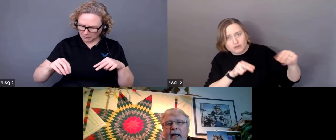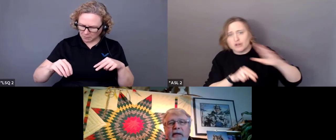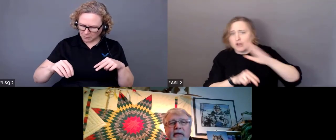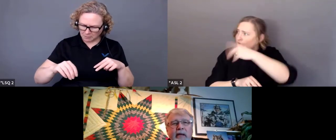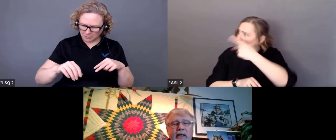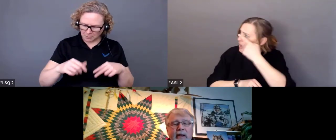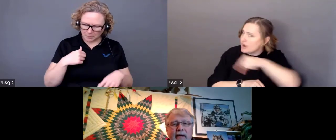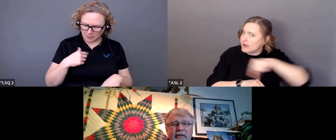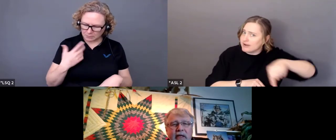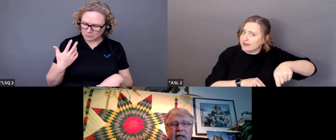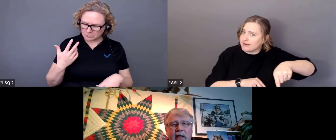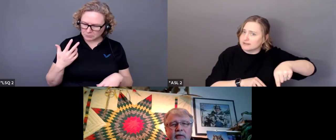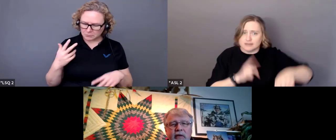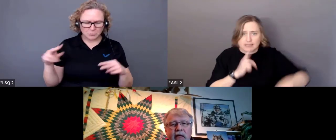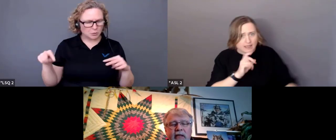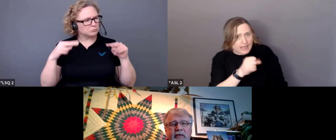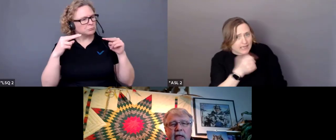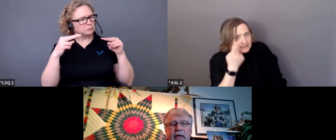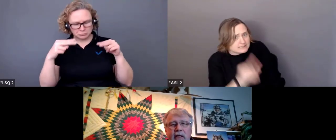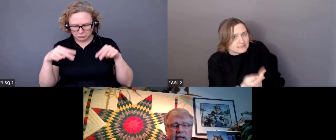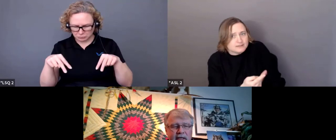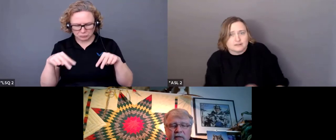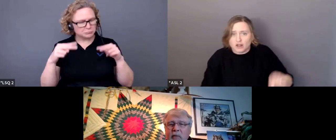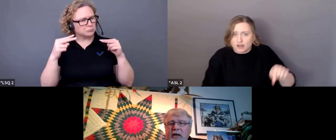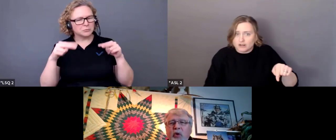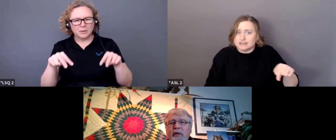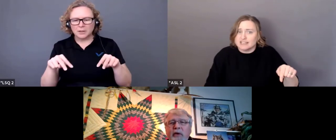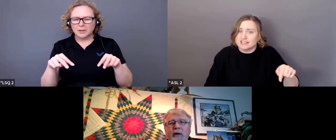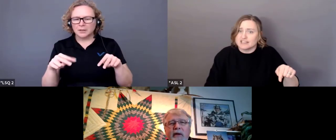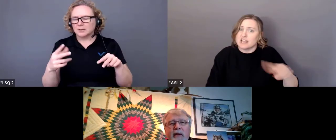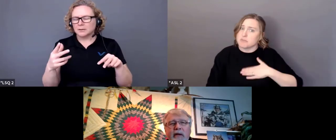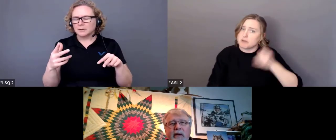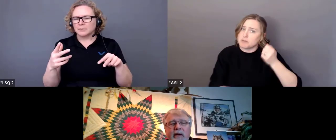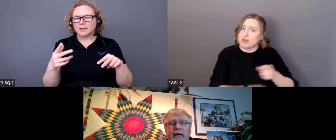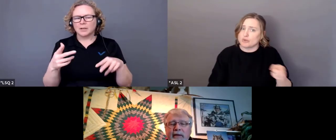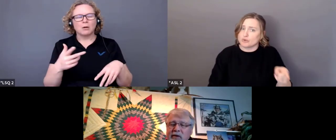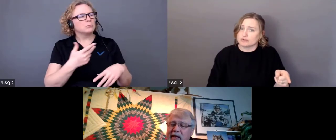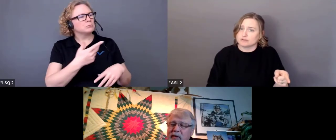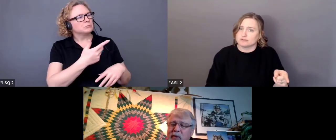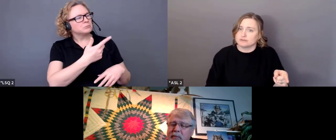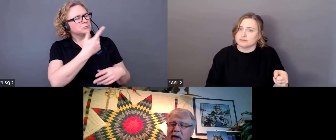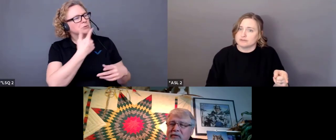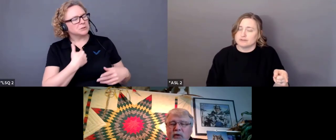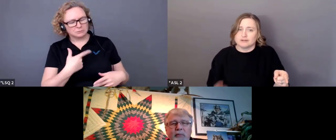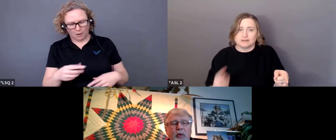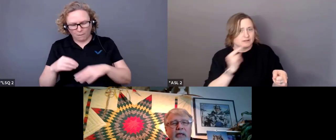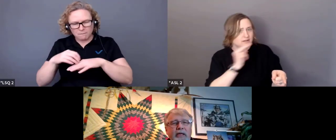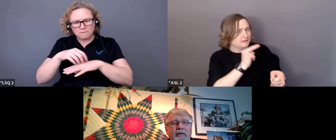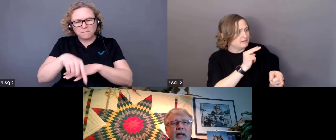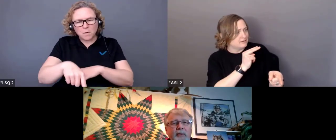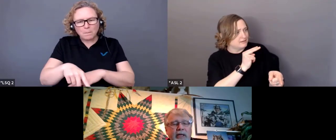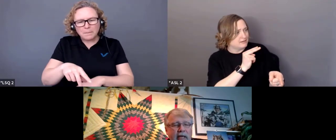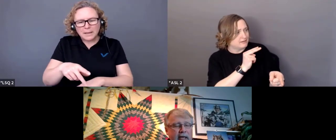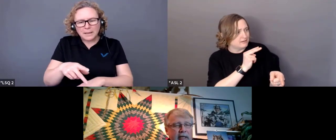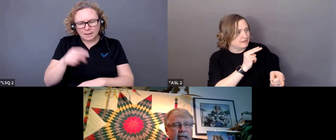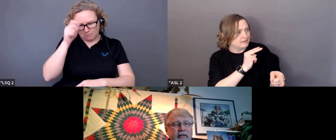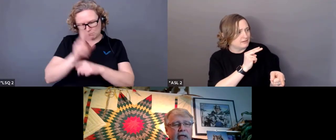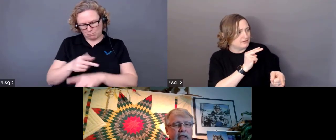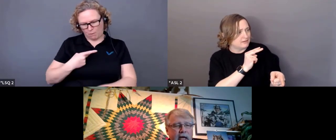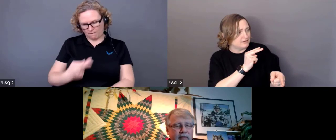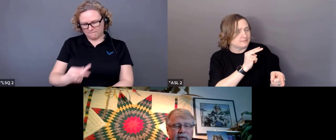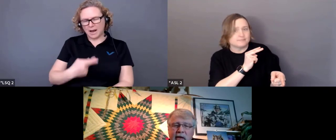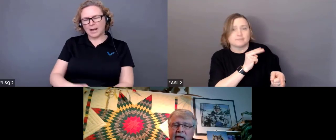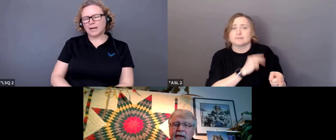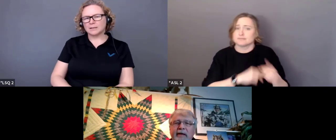see that ant?" And I said, "Yes." And he said, "He's my brother." And I looked at him, I paused for a moment, he stopped like that, and then he